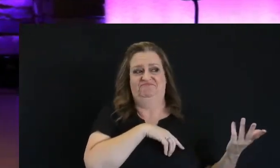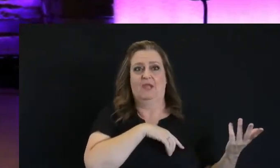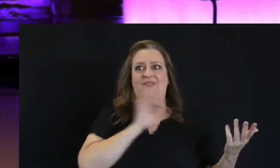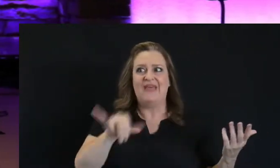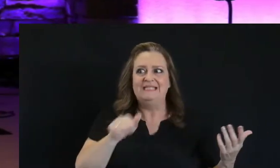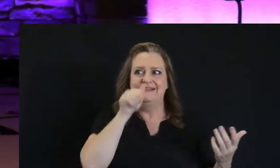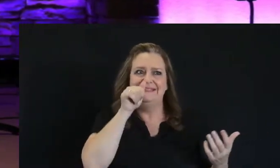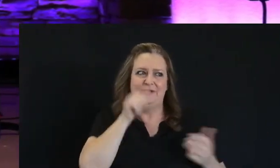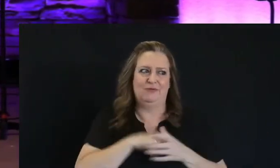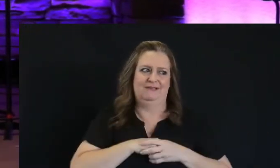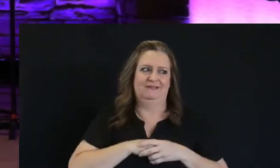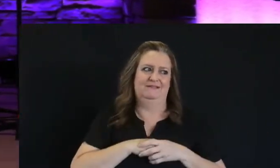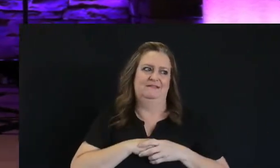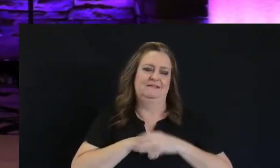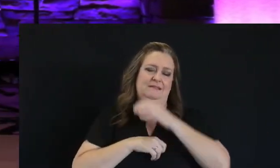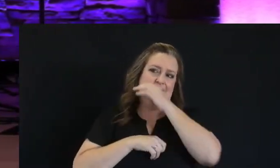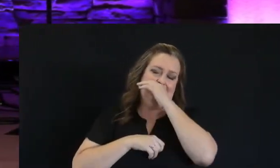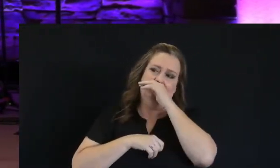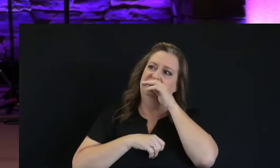the secret.